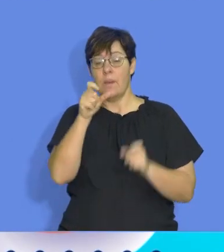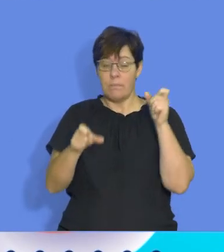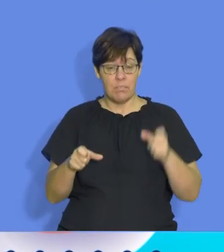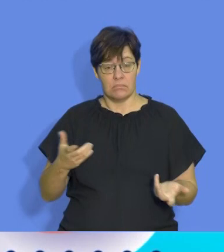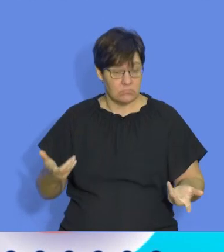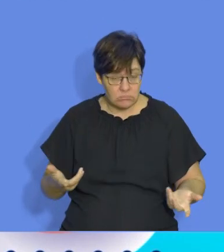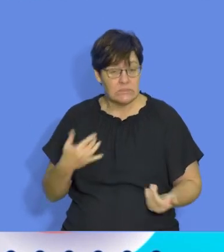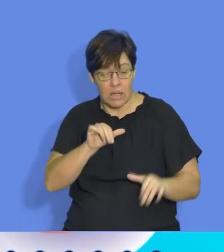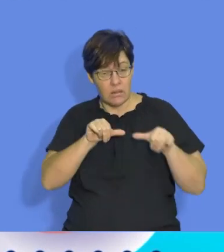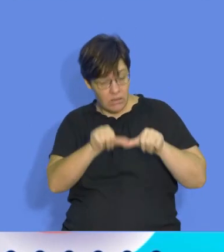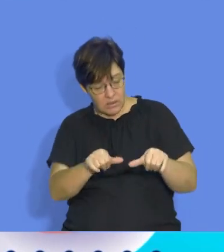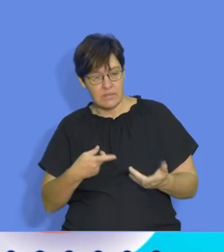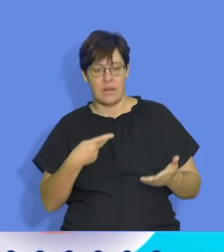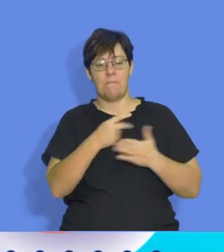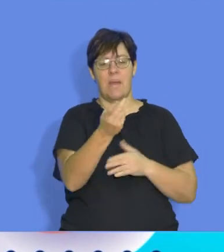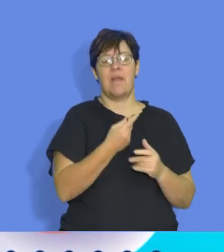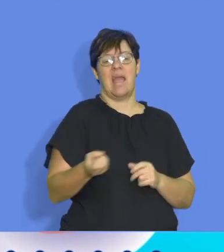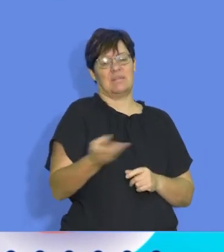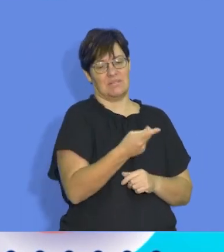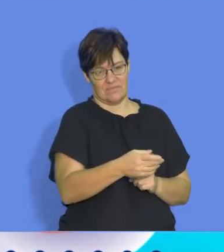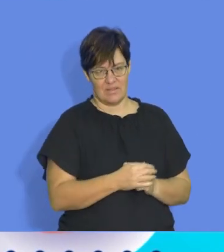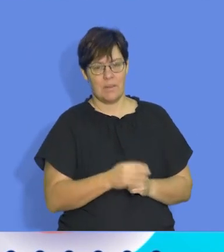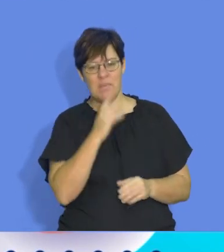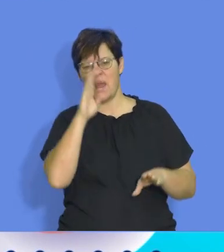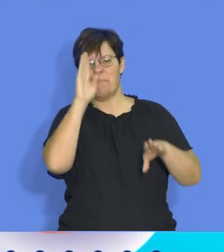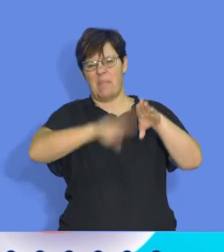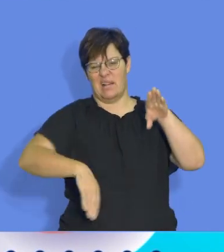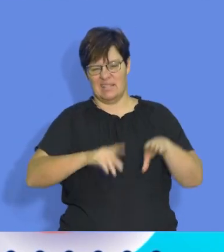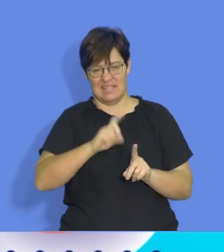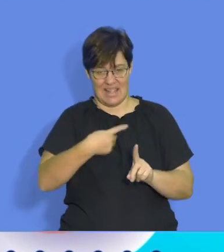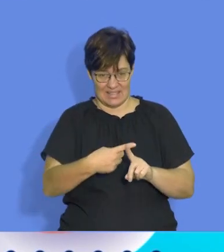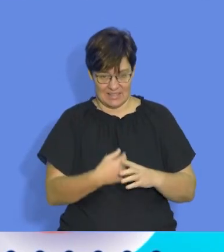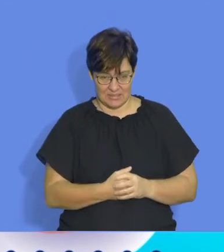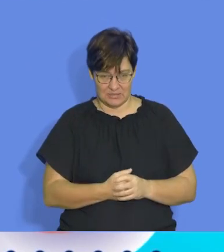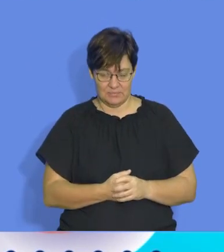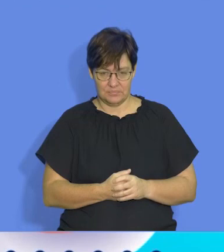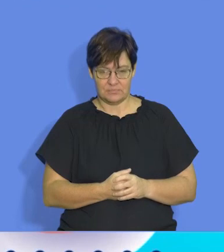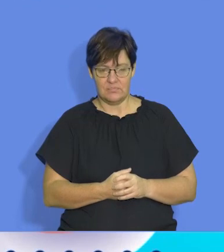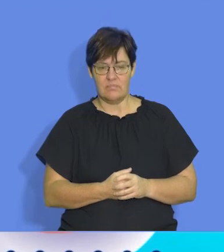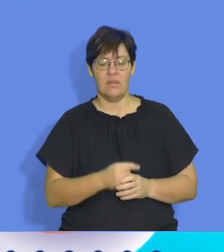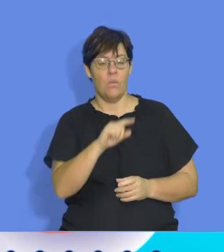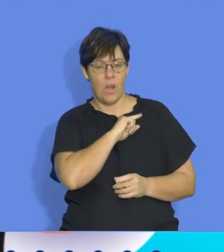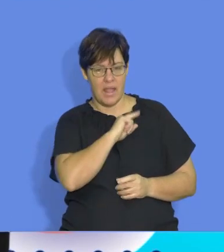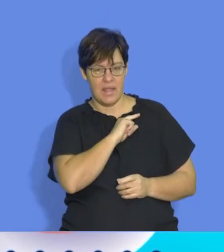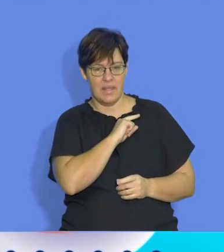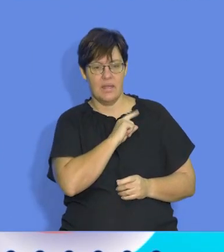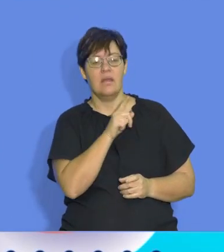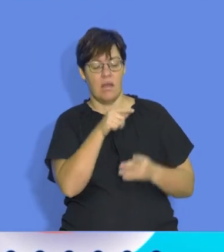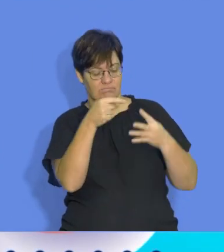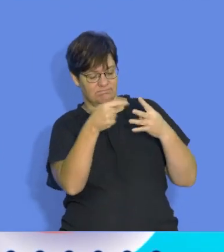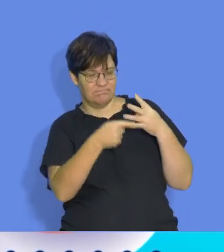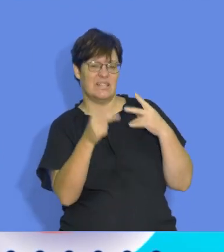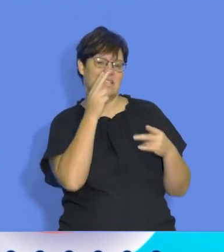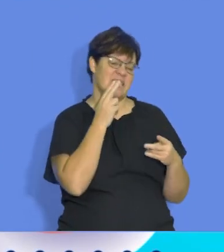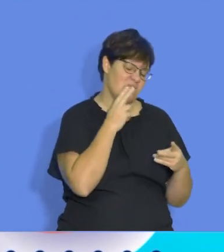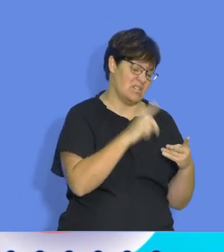we sometimes referred to as a penalty tax. That means you're paying taxes on items such